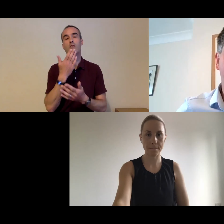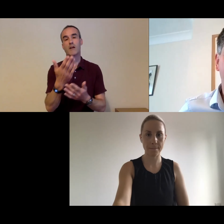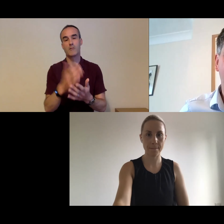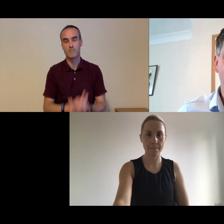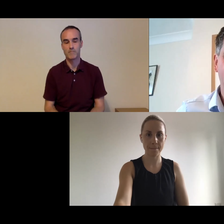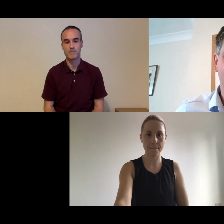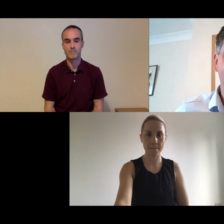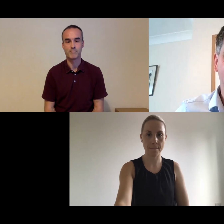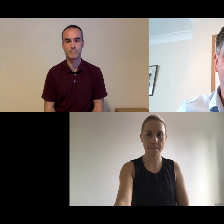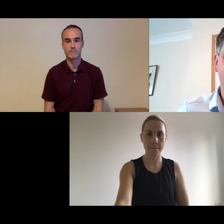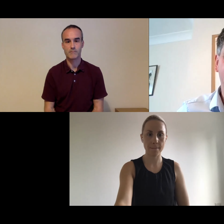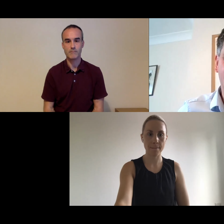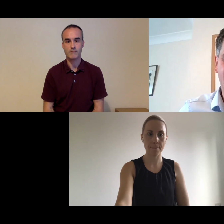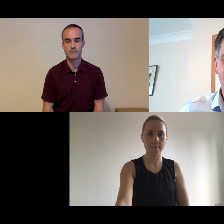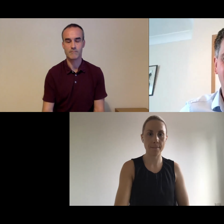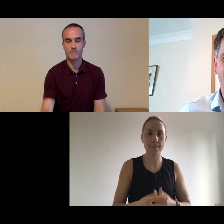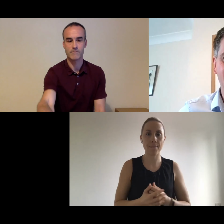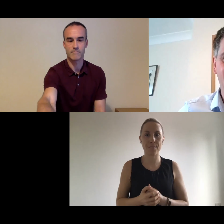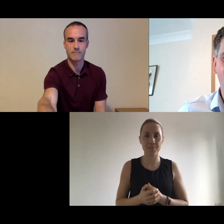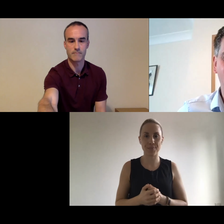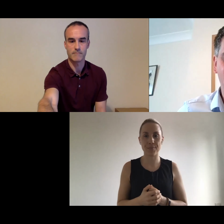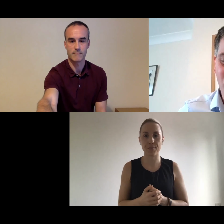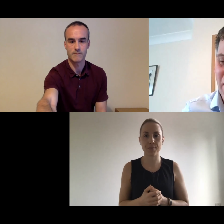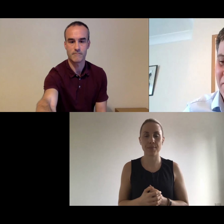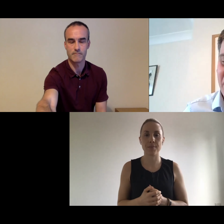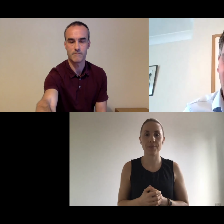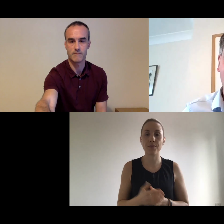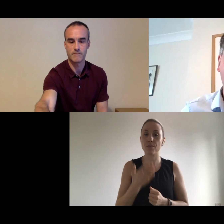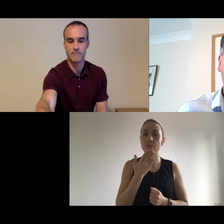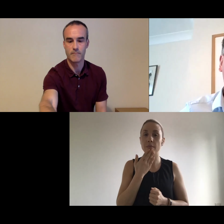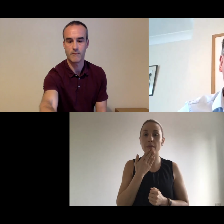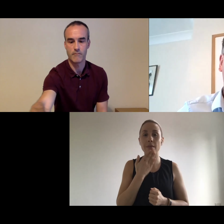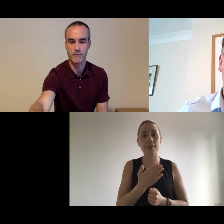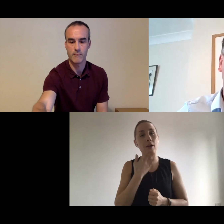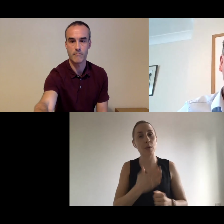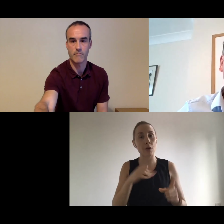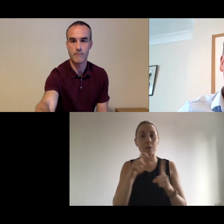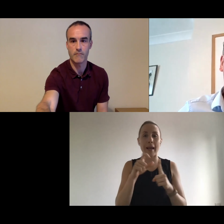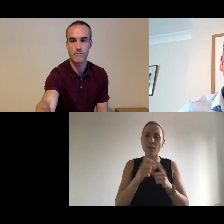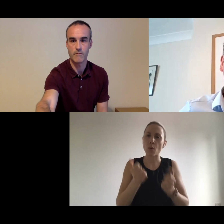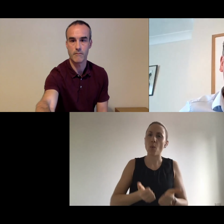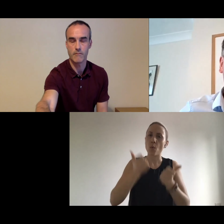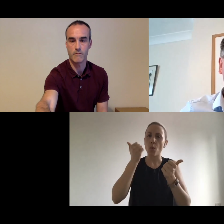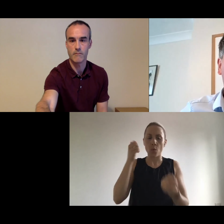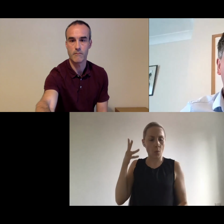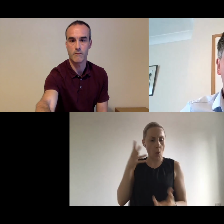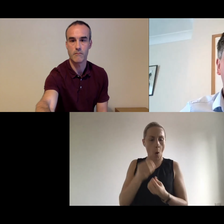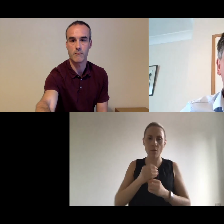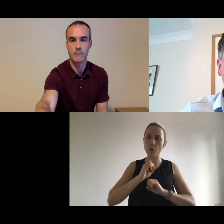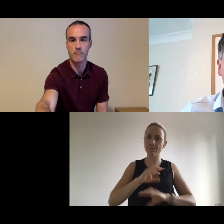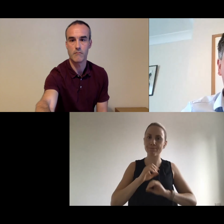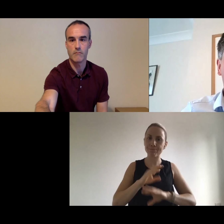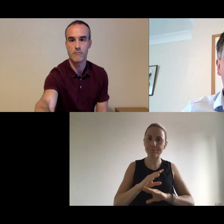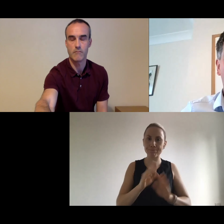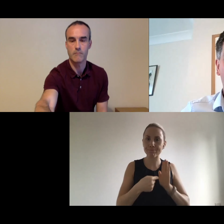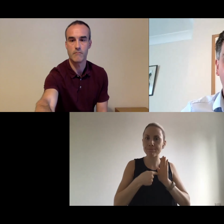Okay. Thank you very much, David, for that excellent overview. And I think it just does go to show, you know, we think of hearing loss and